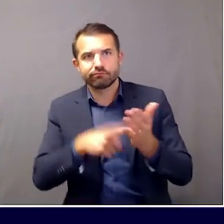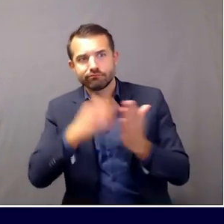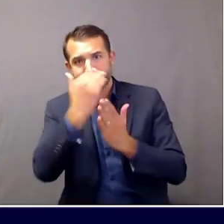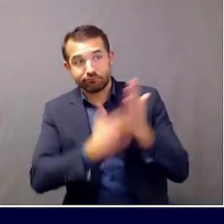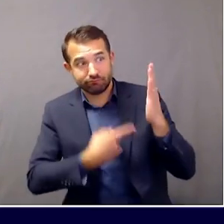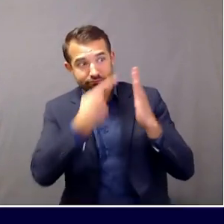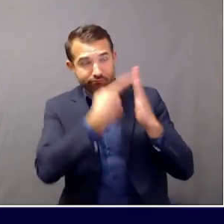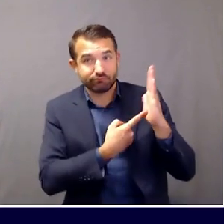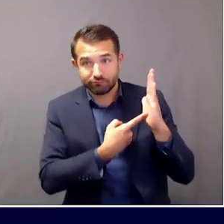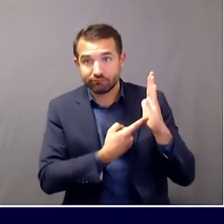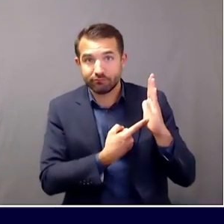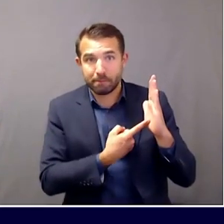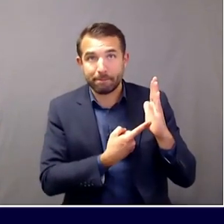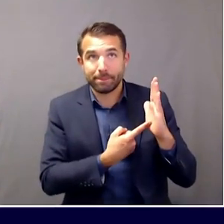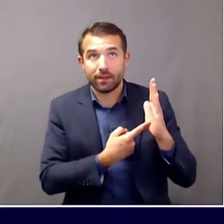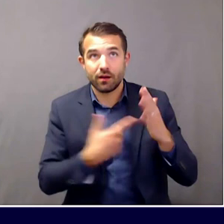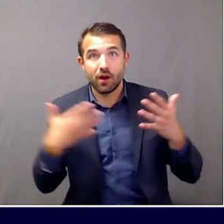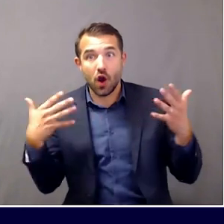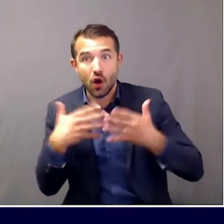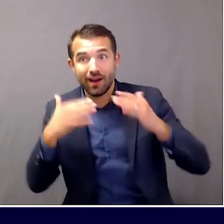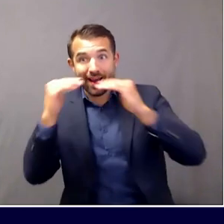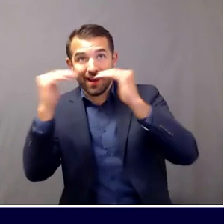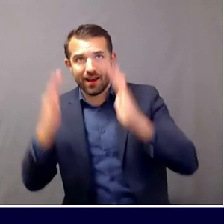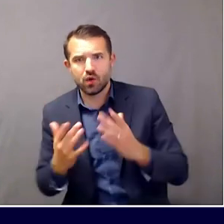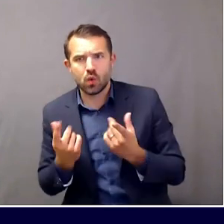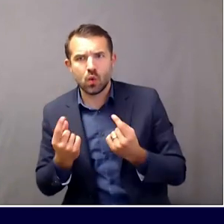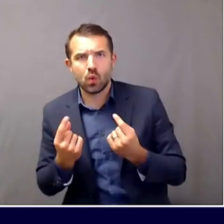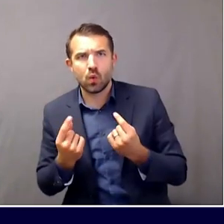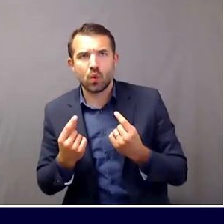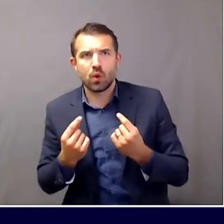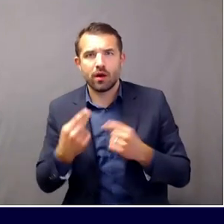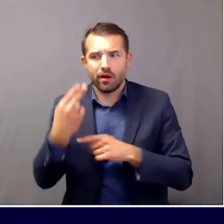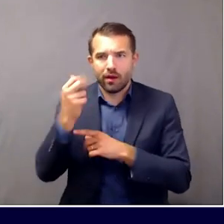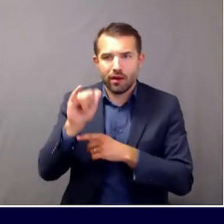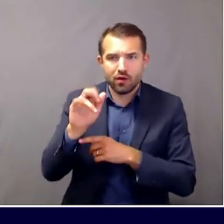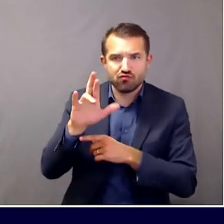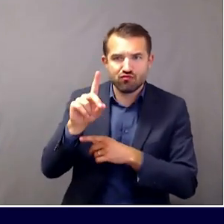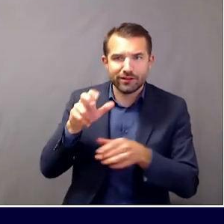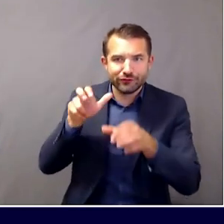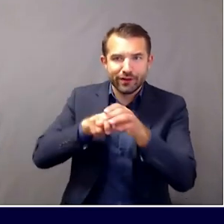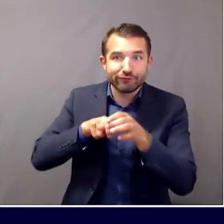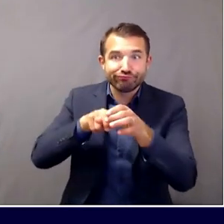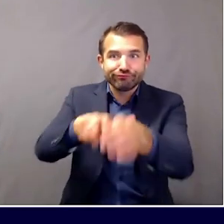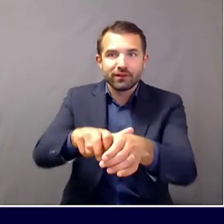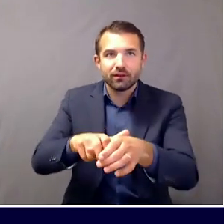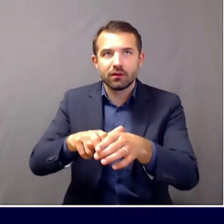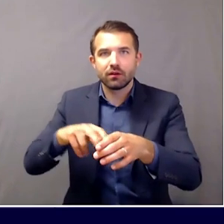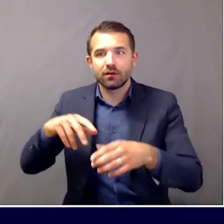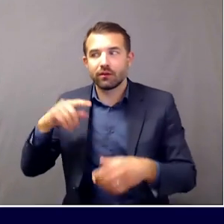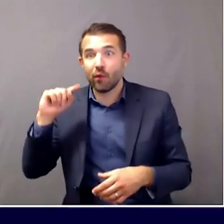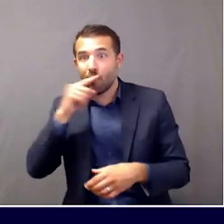houses and how to do so safely, hay rides, corn mazes, including what are lower and moderate and higher